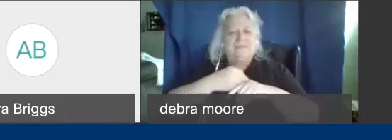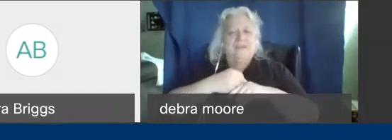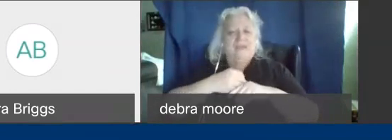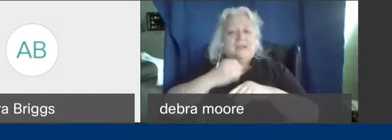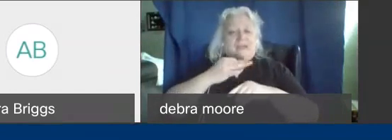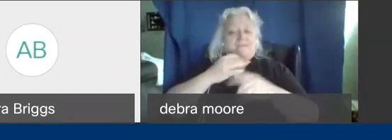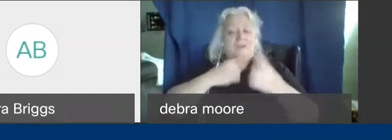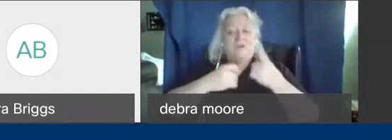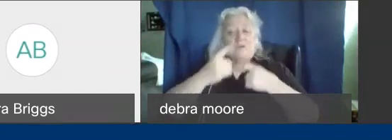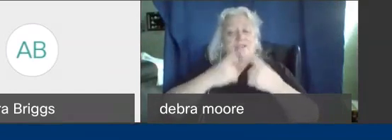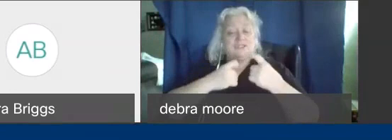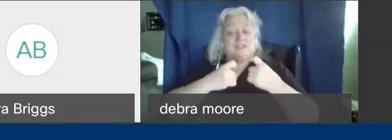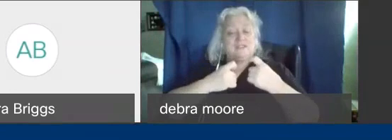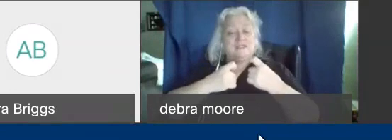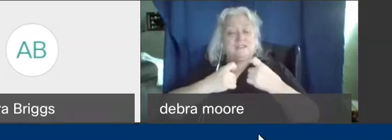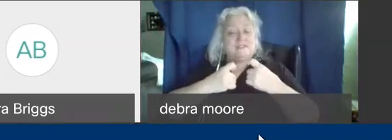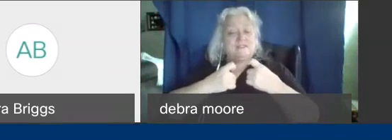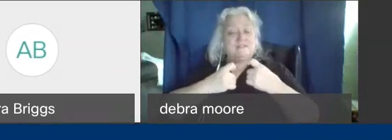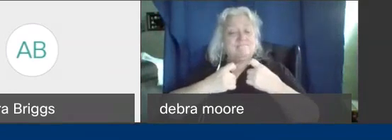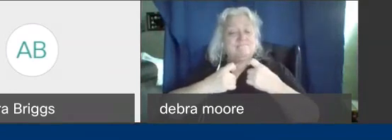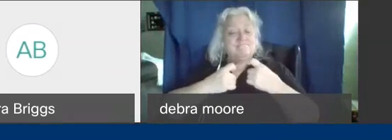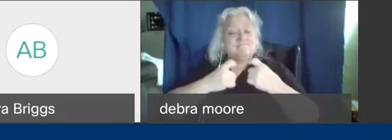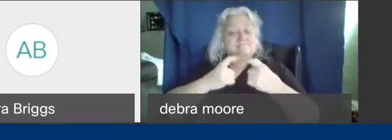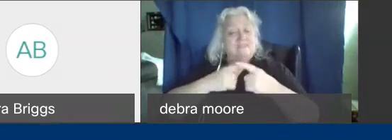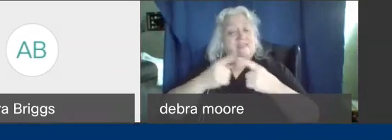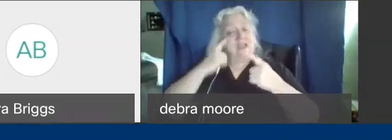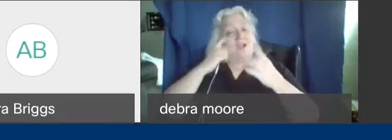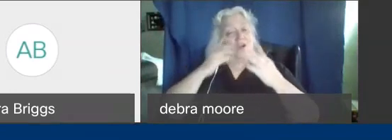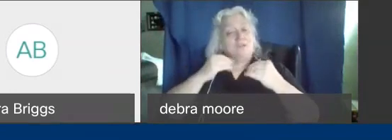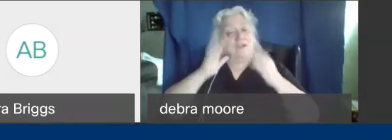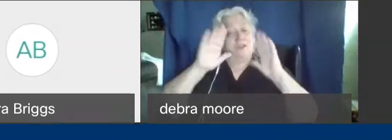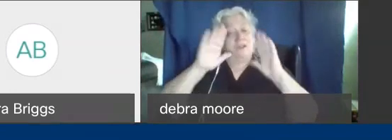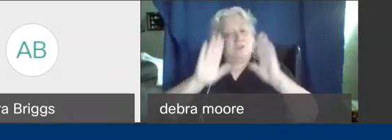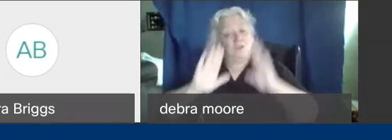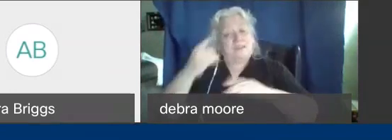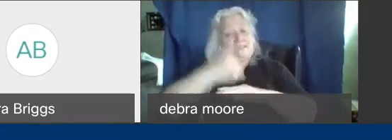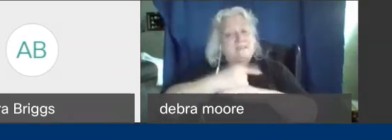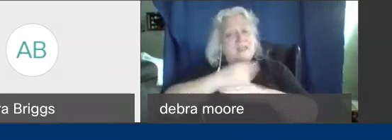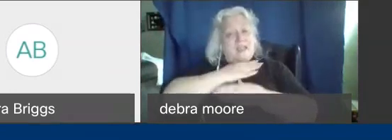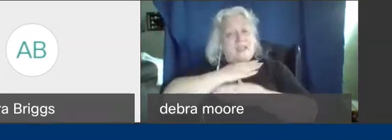don't have any questions, I hope you guys have a great day, and I appreciate you guys